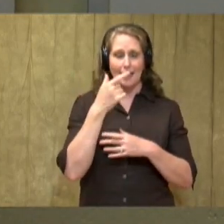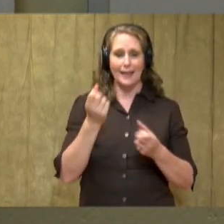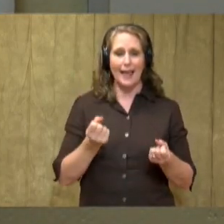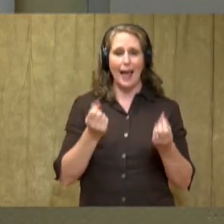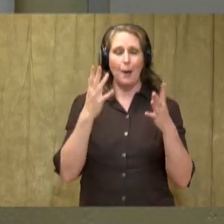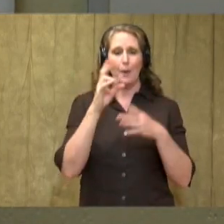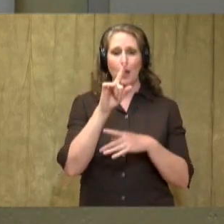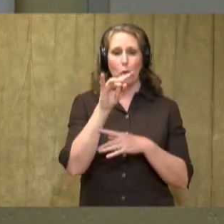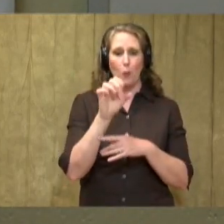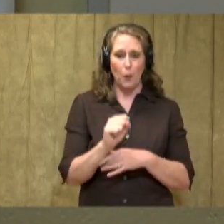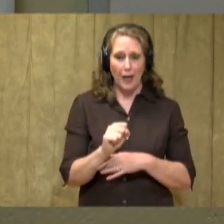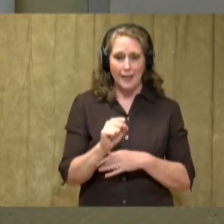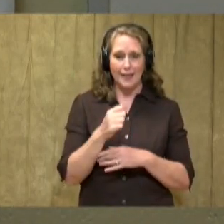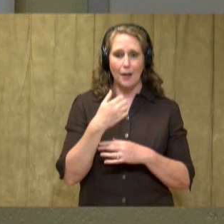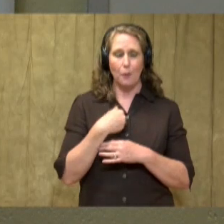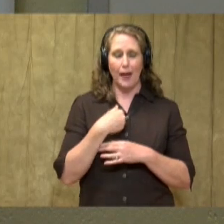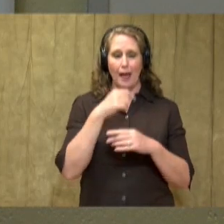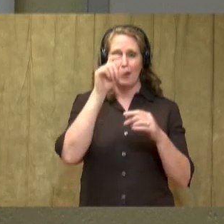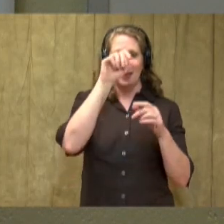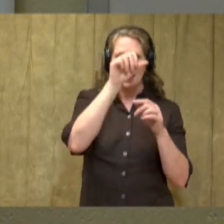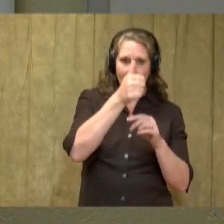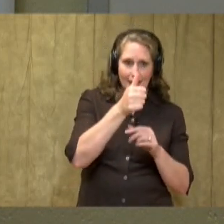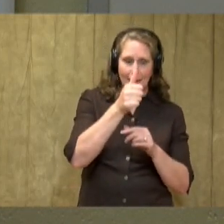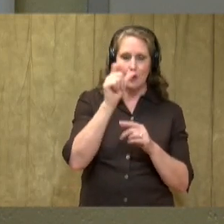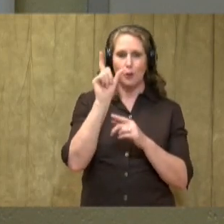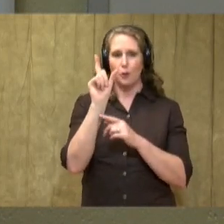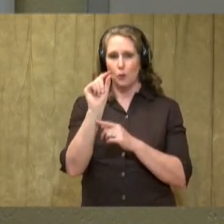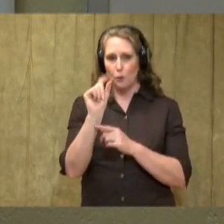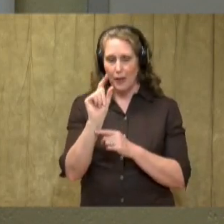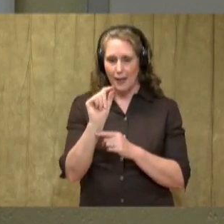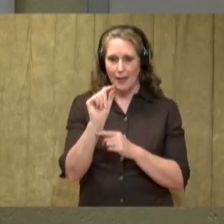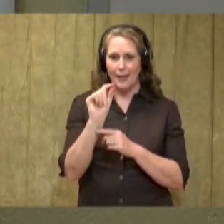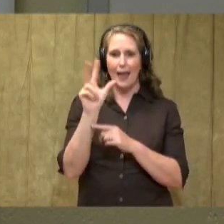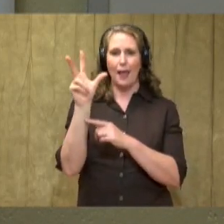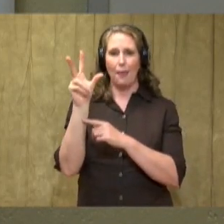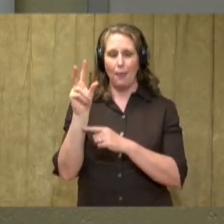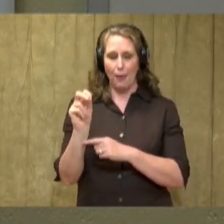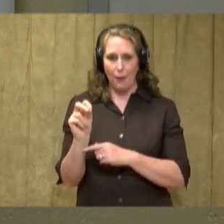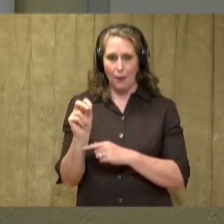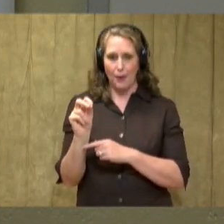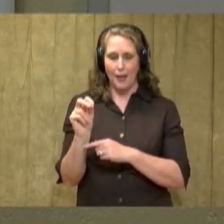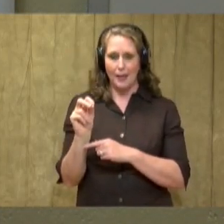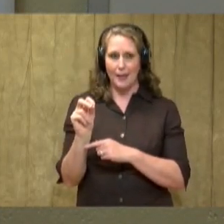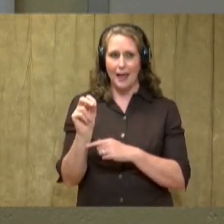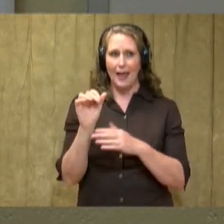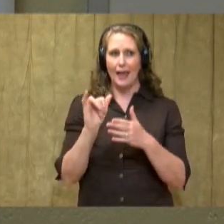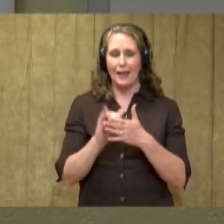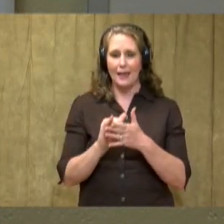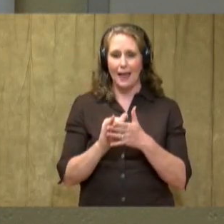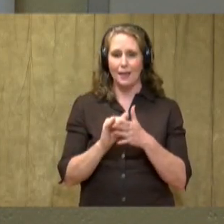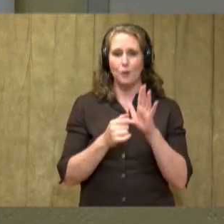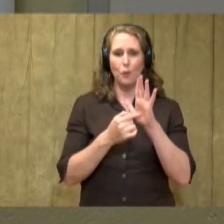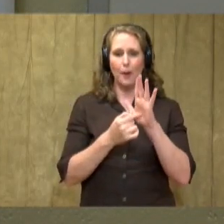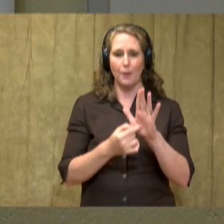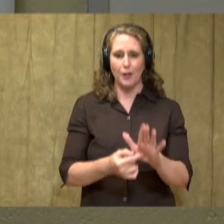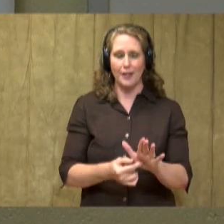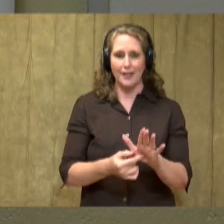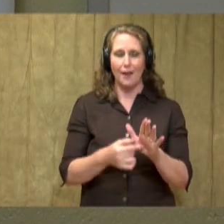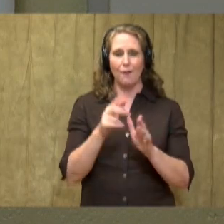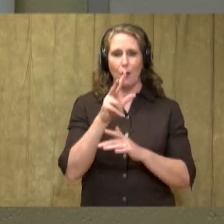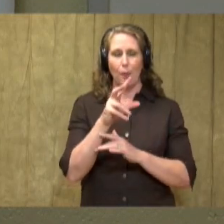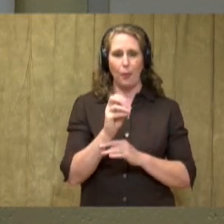ones. So 10, 20, 30. That stands